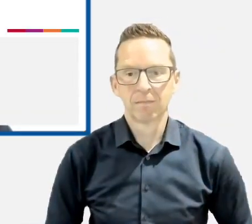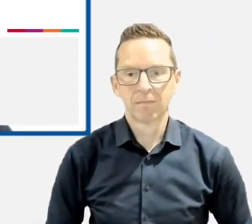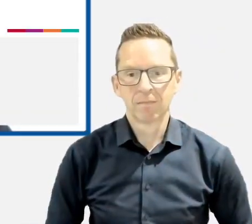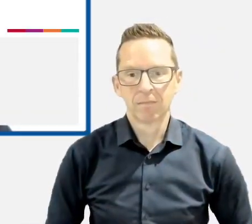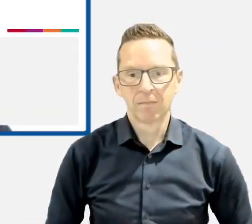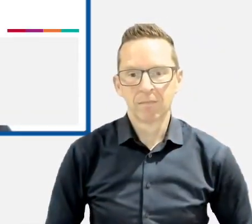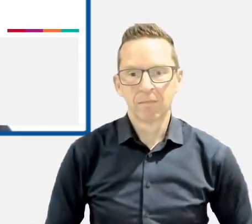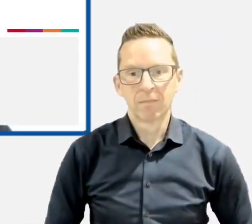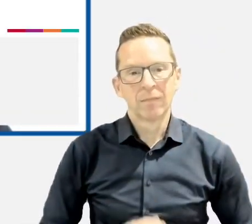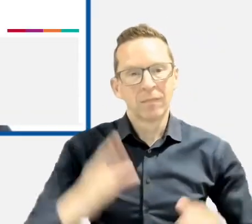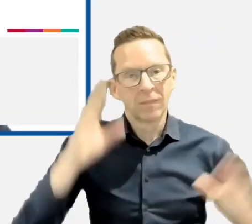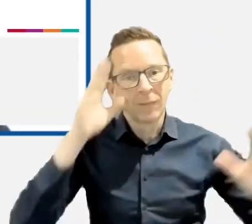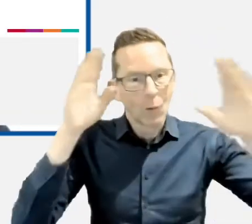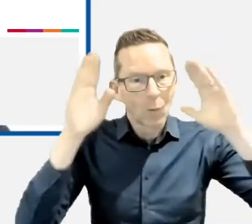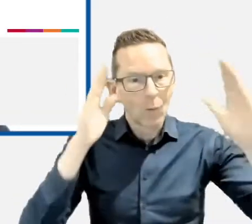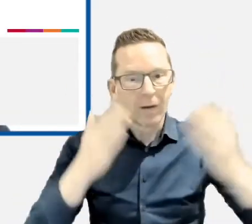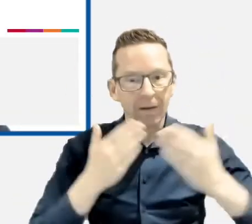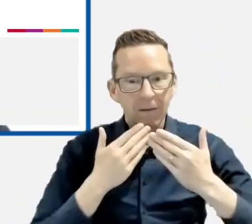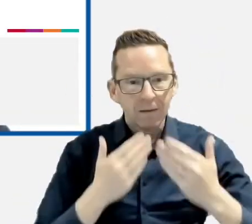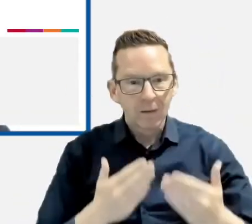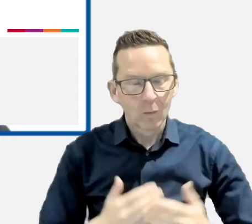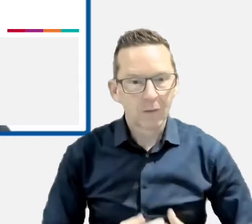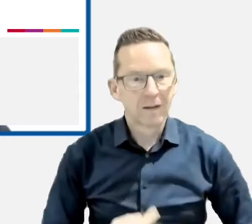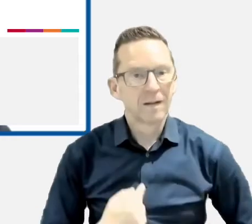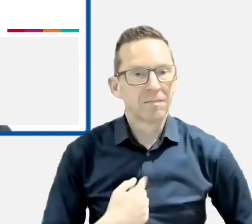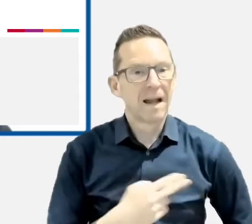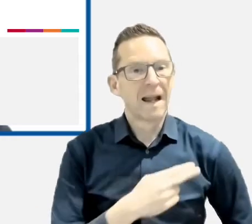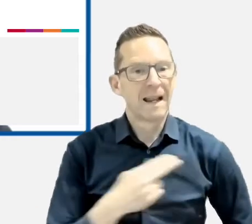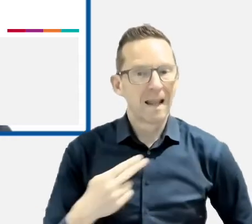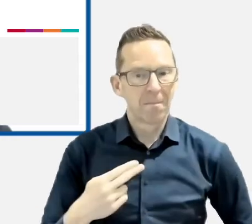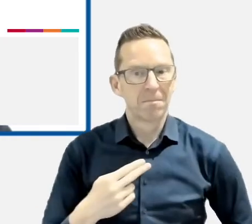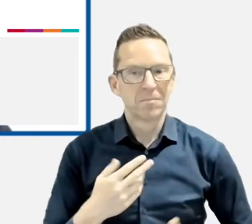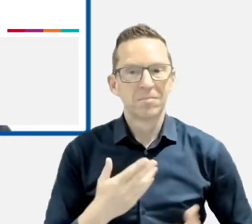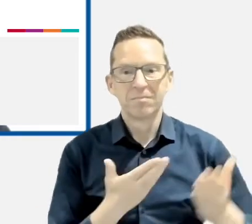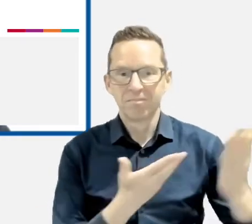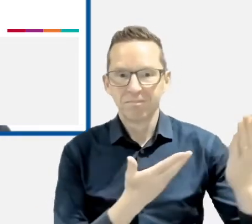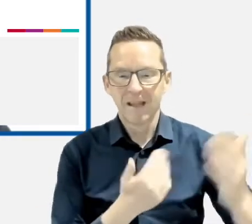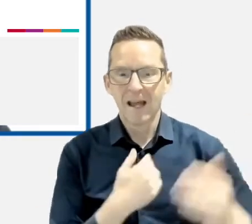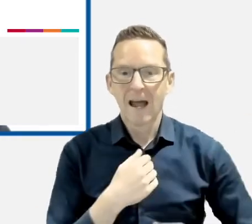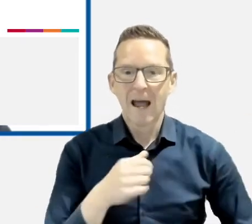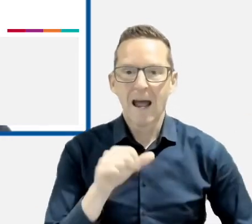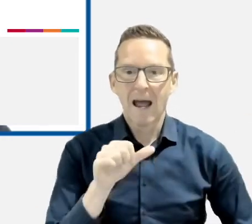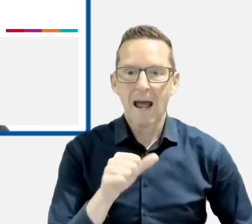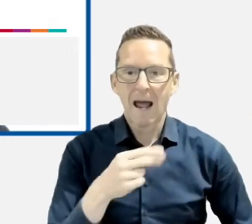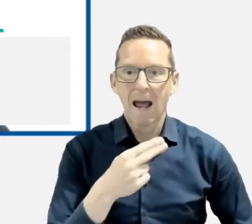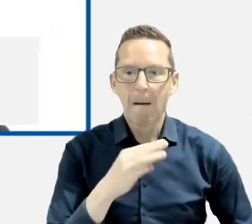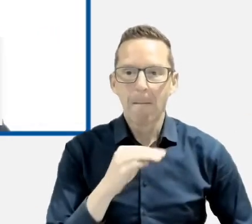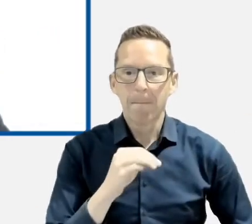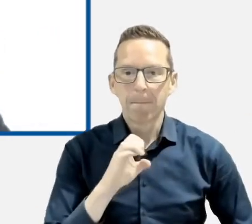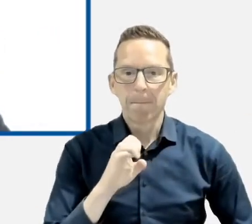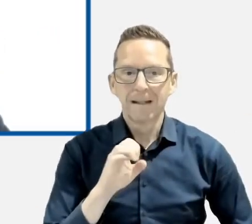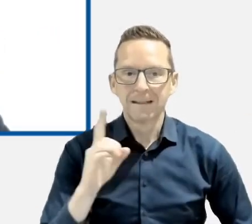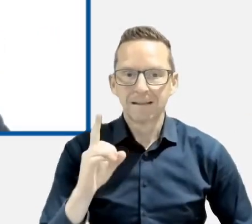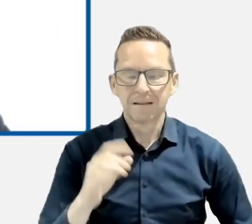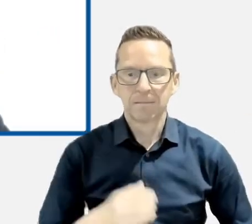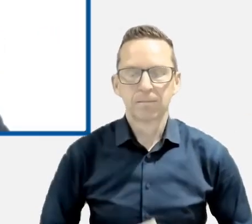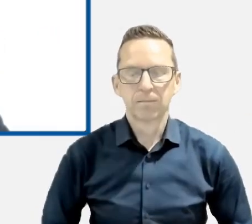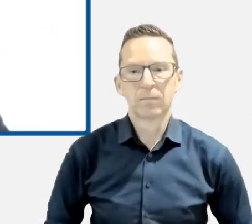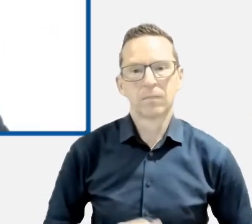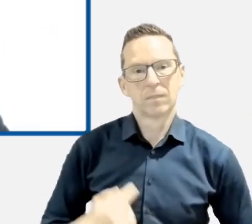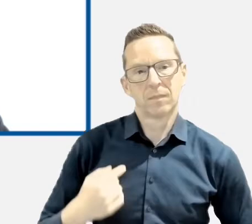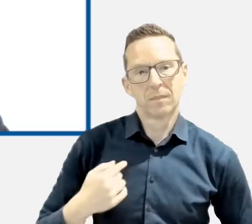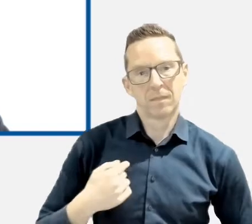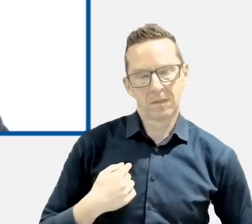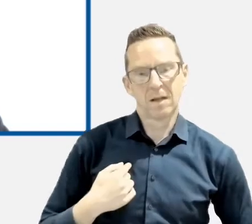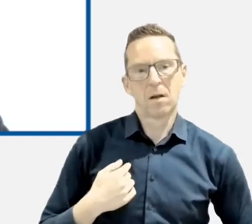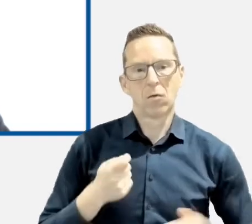Hello, everyone. My name is Ahmed Amdihoun. I'm a program coordinator for disaster risk management with Intergovernmental Authority